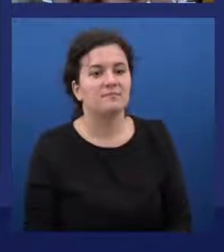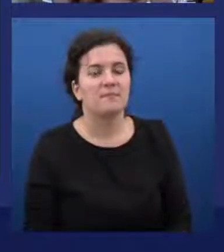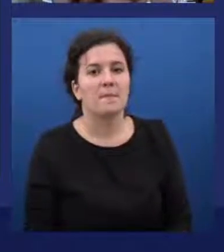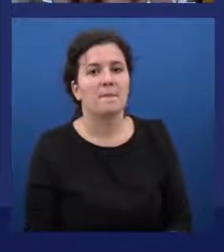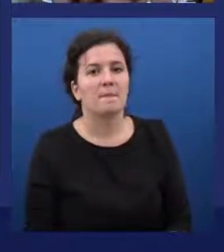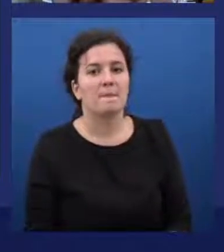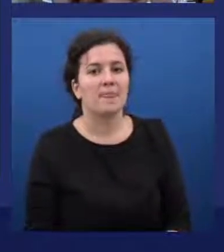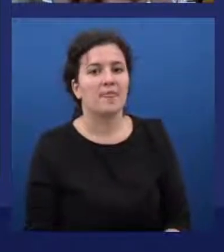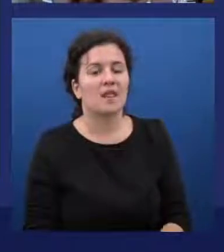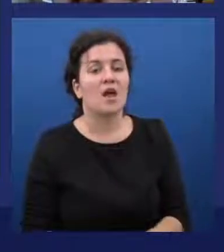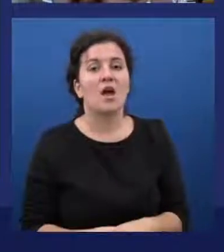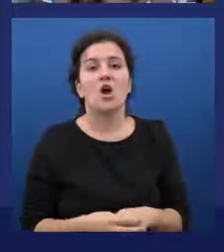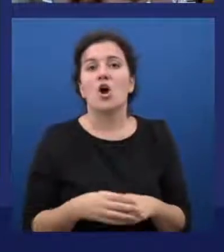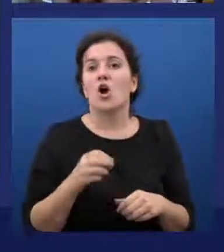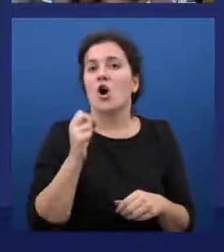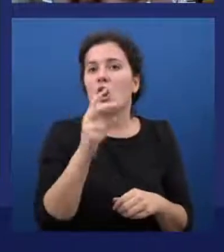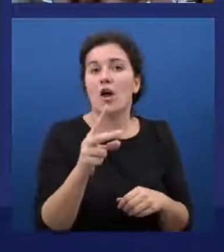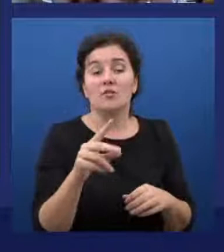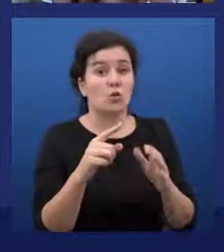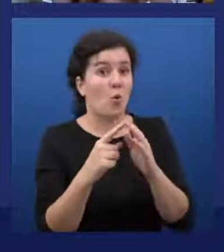single data point. How does that actually work?